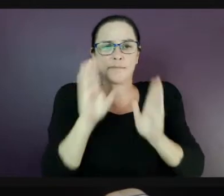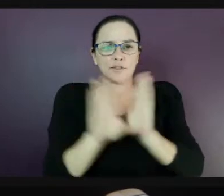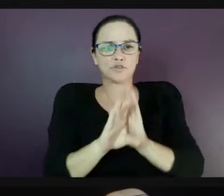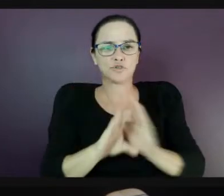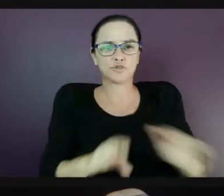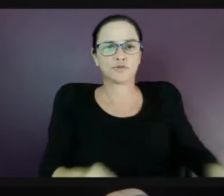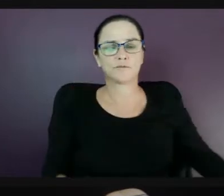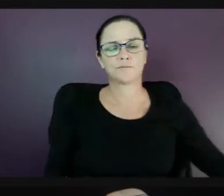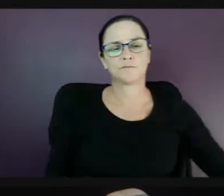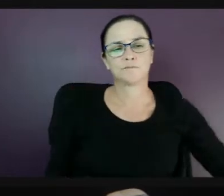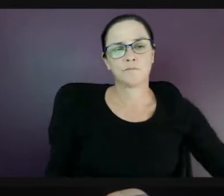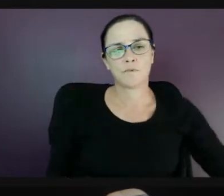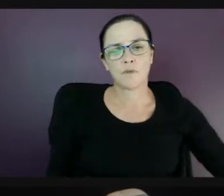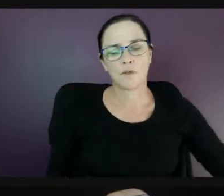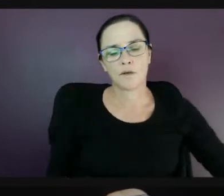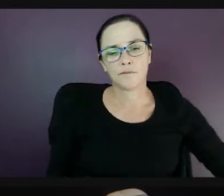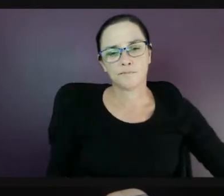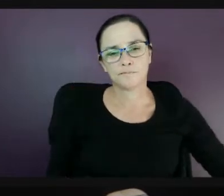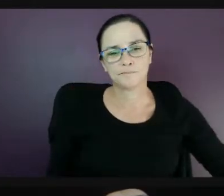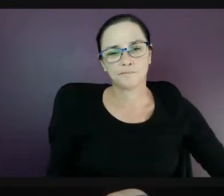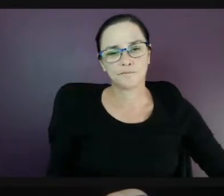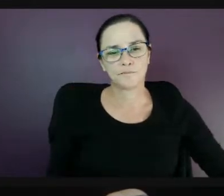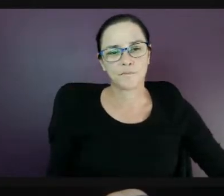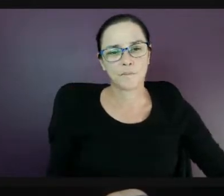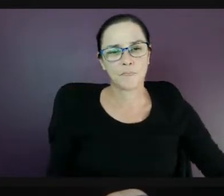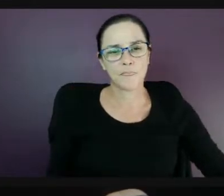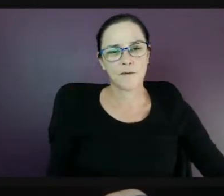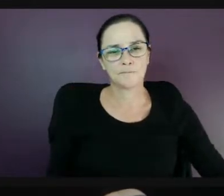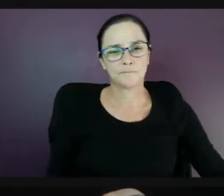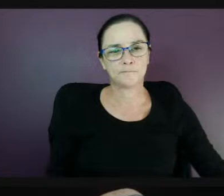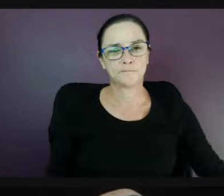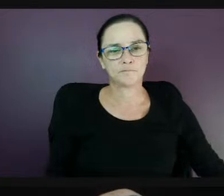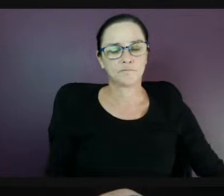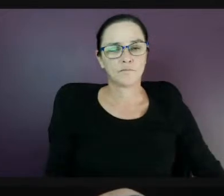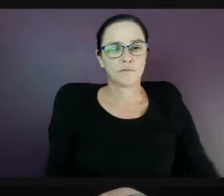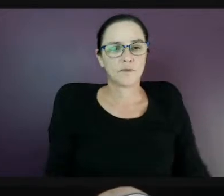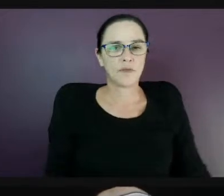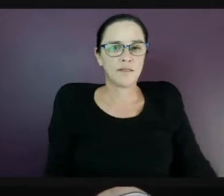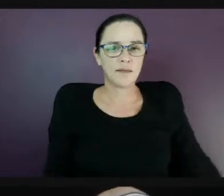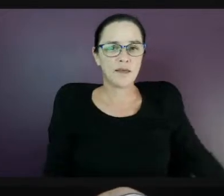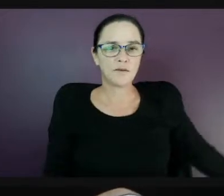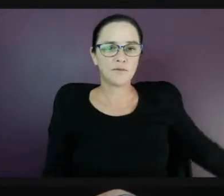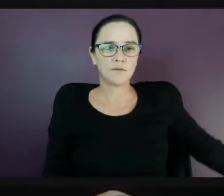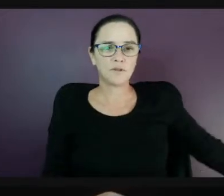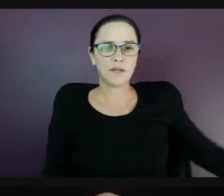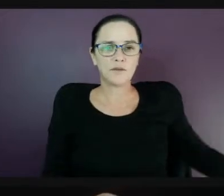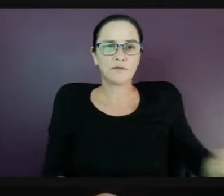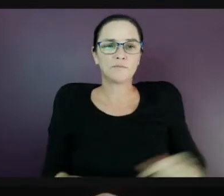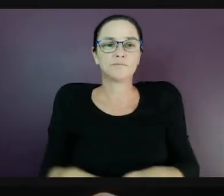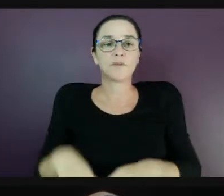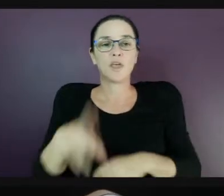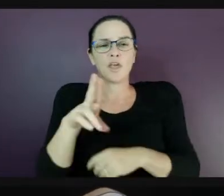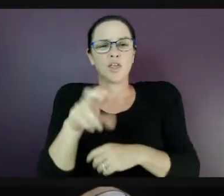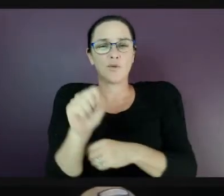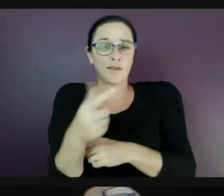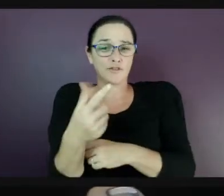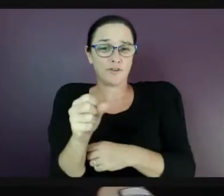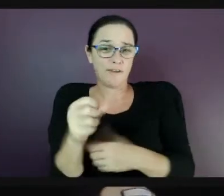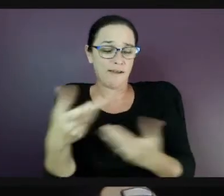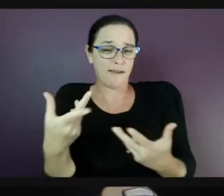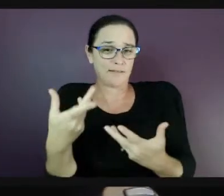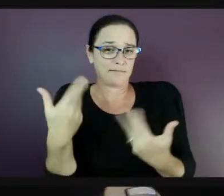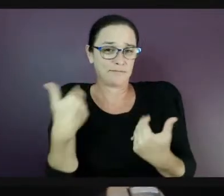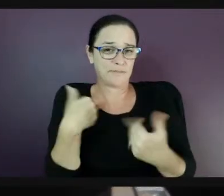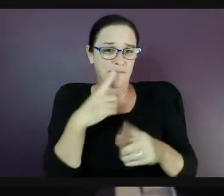That's a good question. I don't exactly have the answer there. I can only just read into what the USGS wrote. They wrote that it